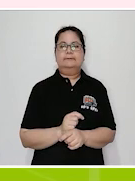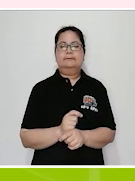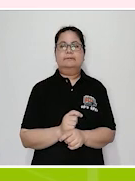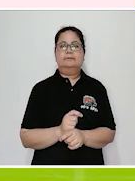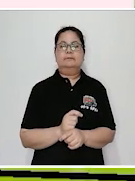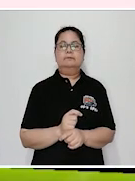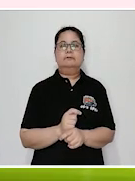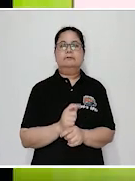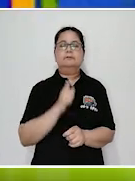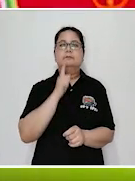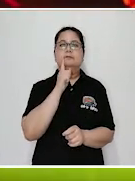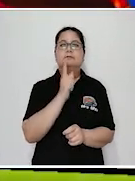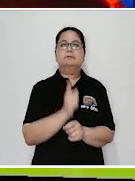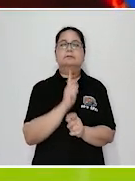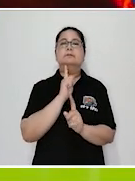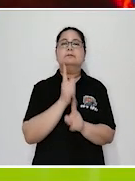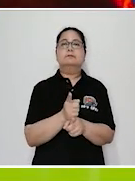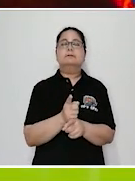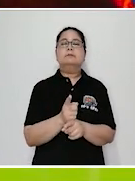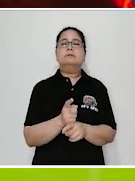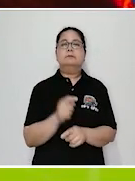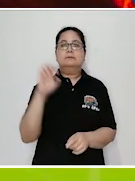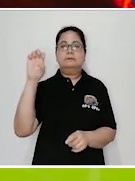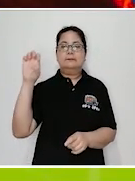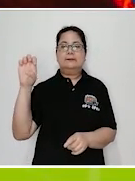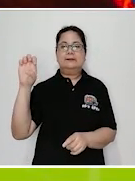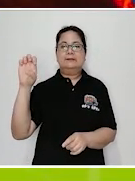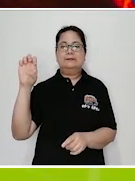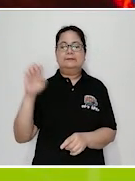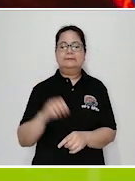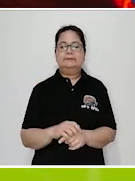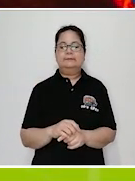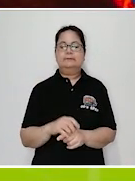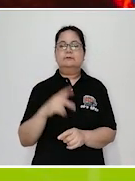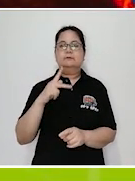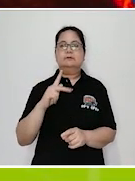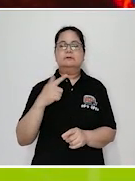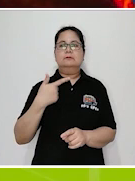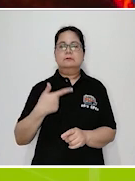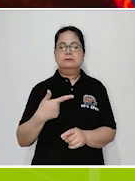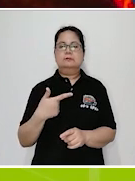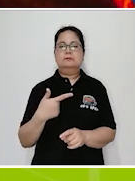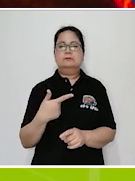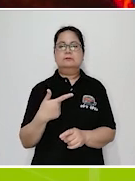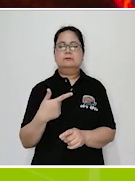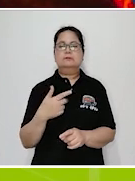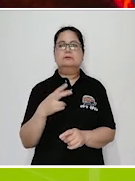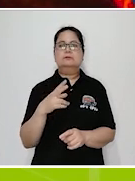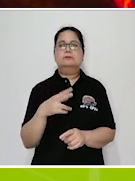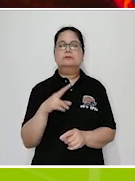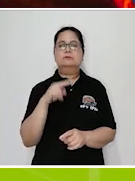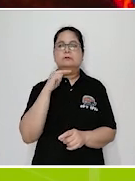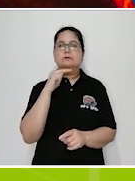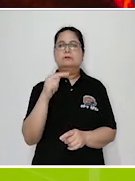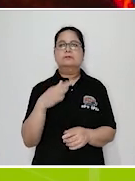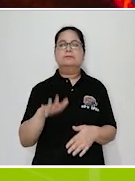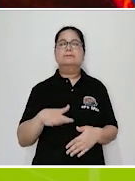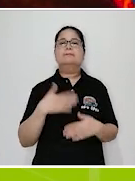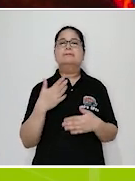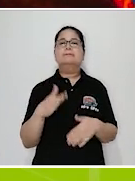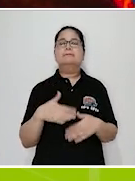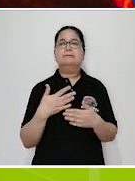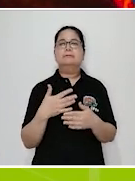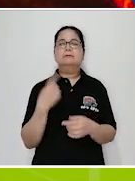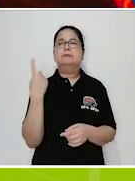The correct answer is letter E. Kaguya Hime wasn't happy,